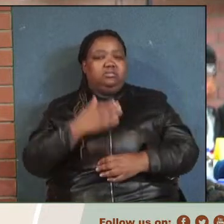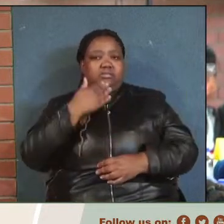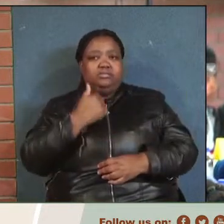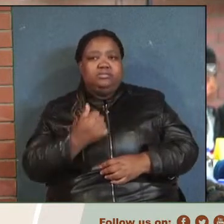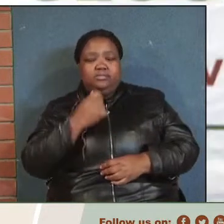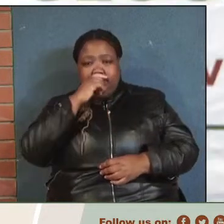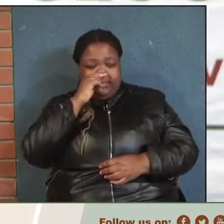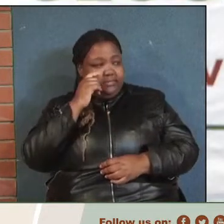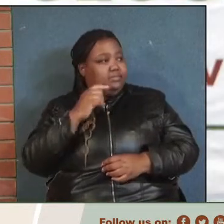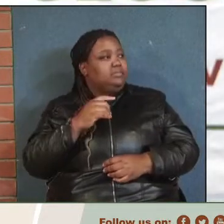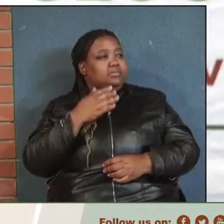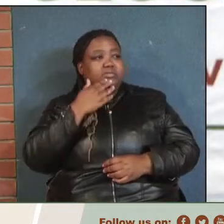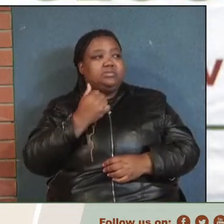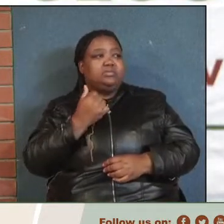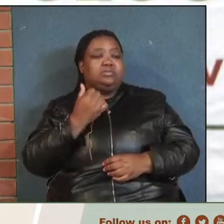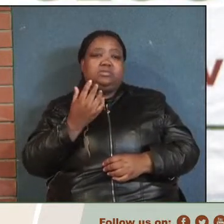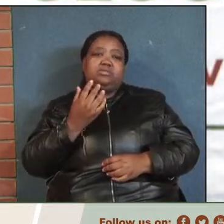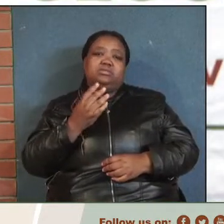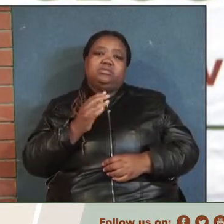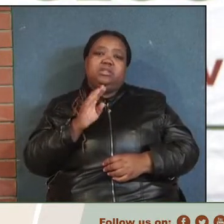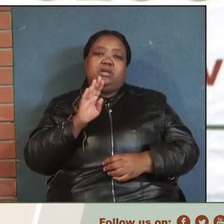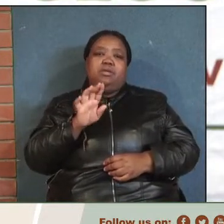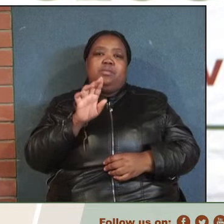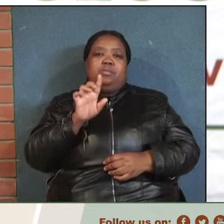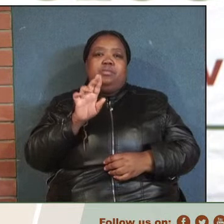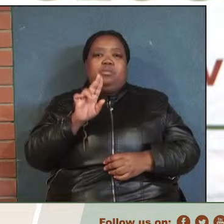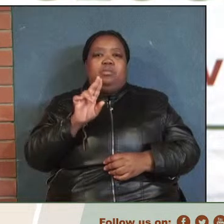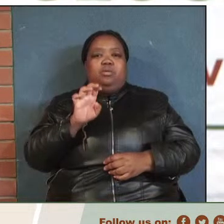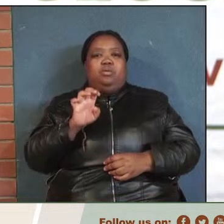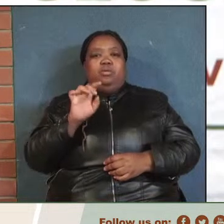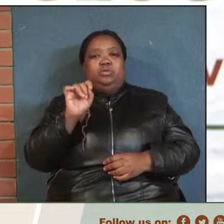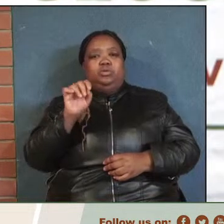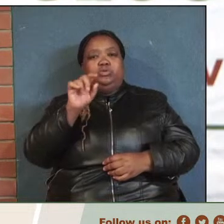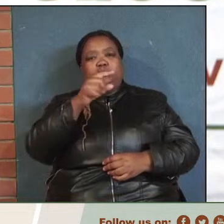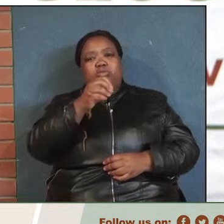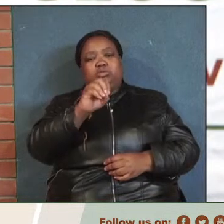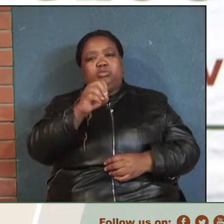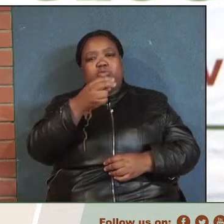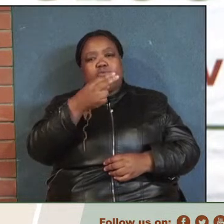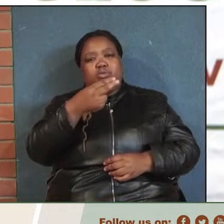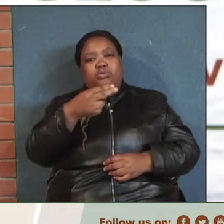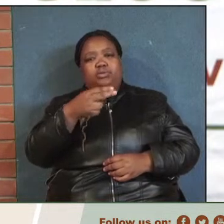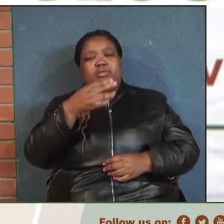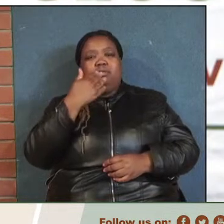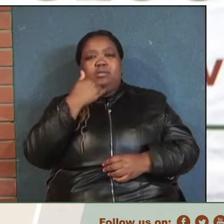Thank please you. Please also turn off your Bluetooth once again. Please.